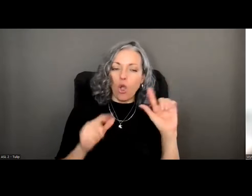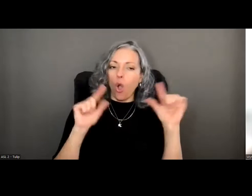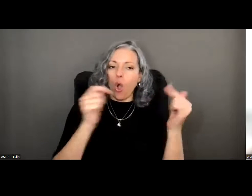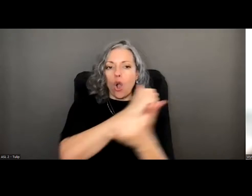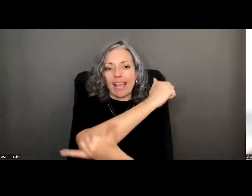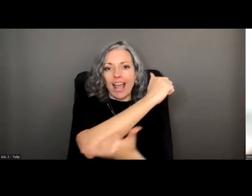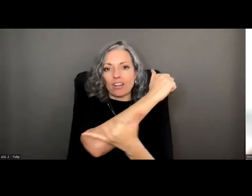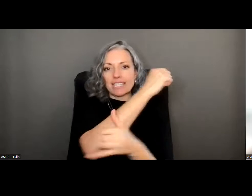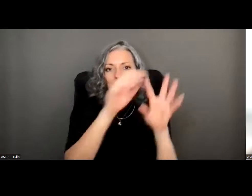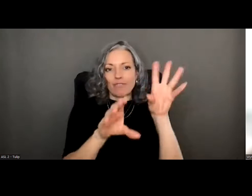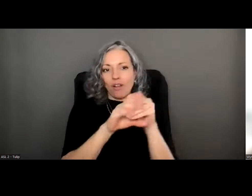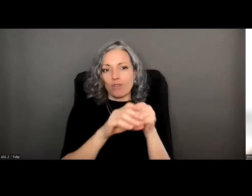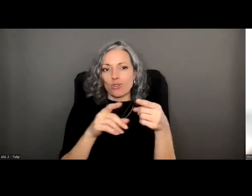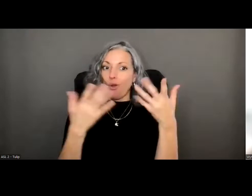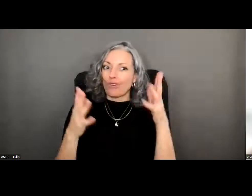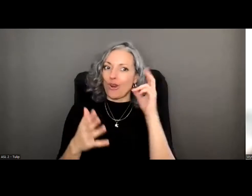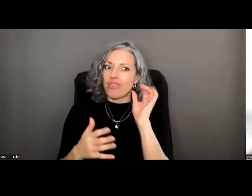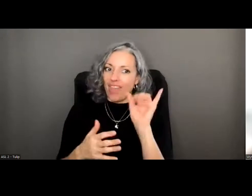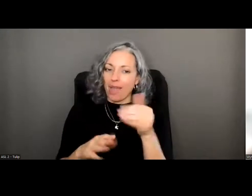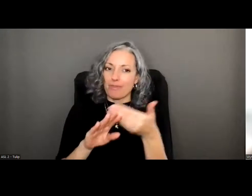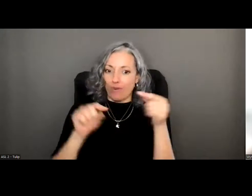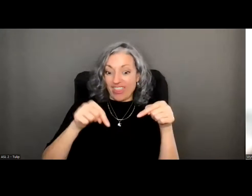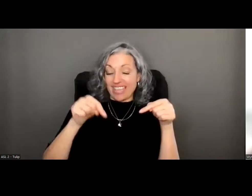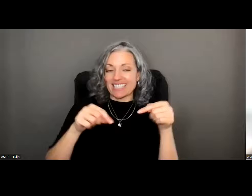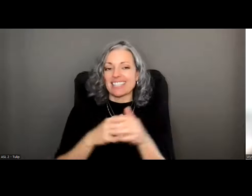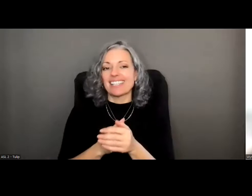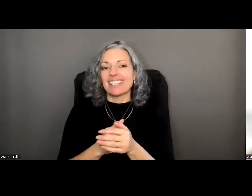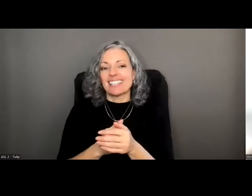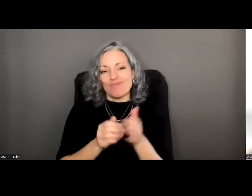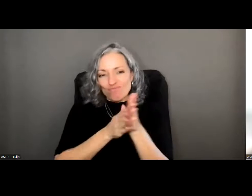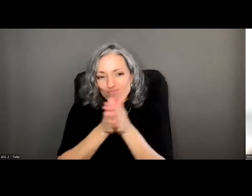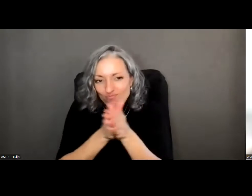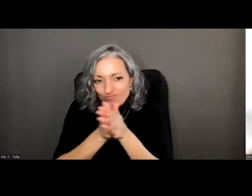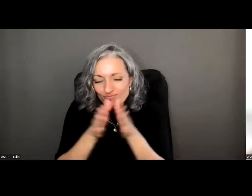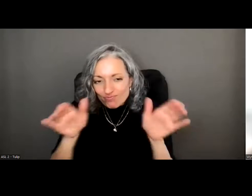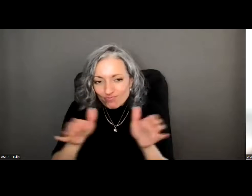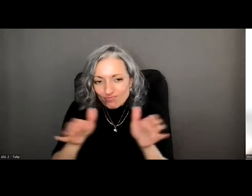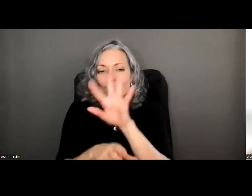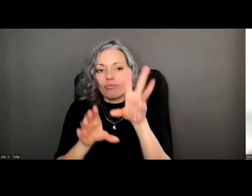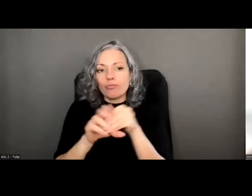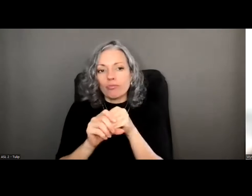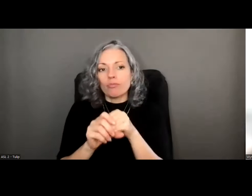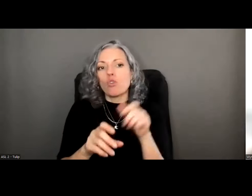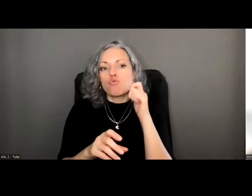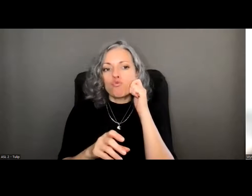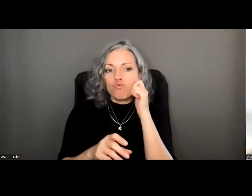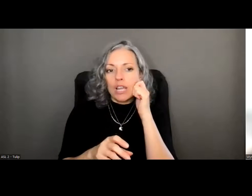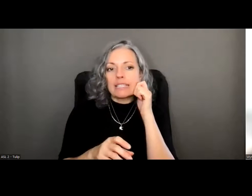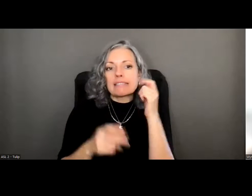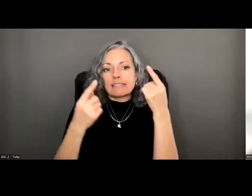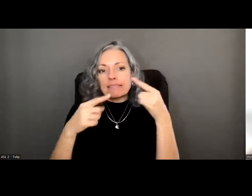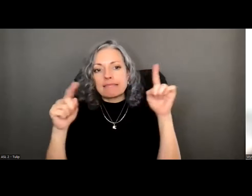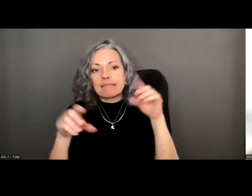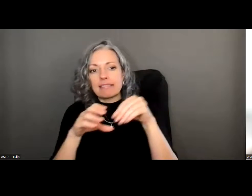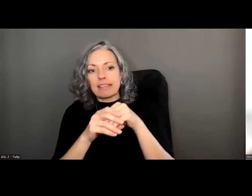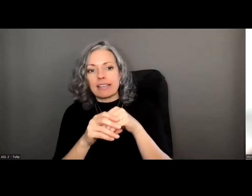you already heard just before this about these efforts. Incorporate race indicators of success into the